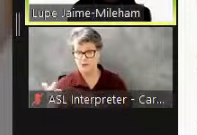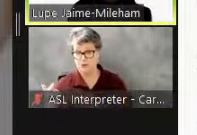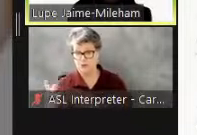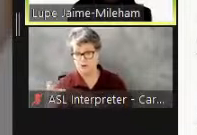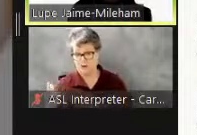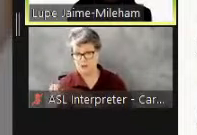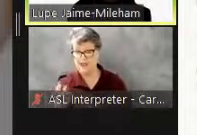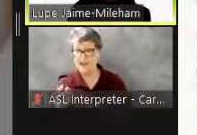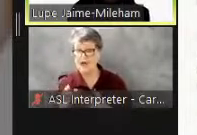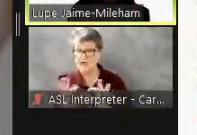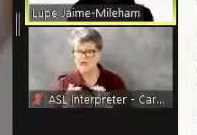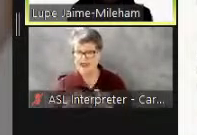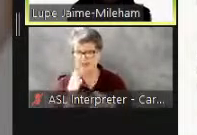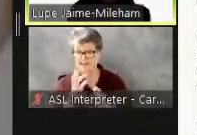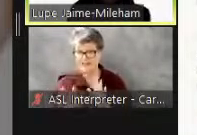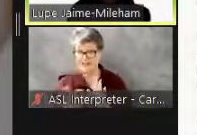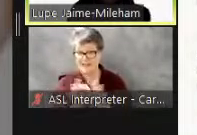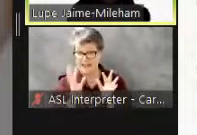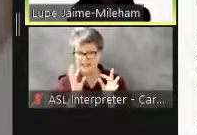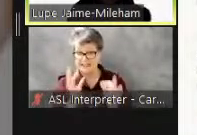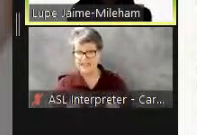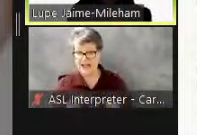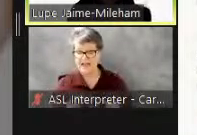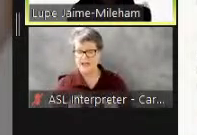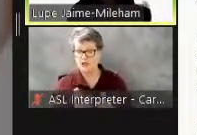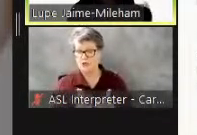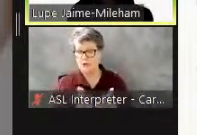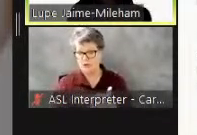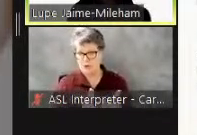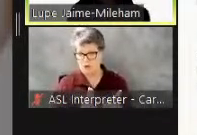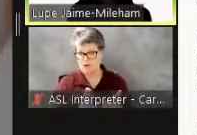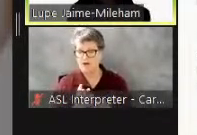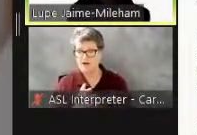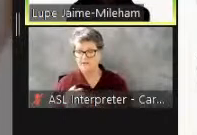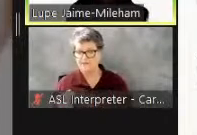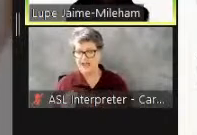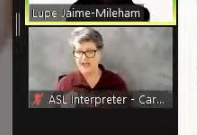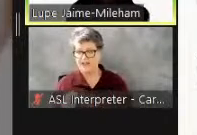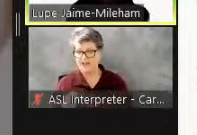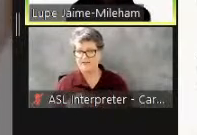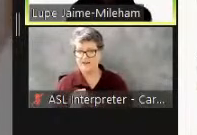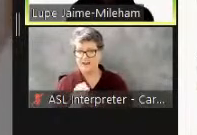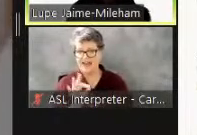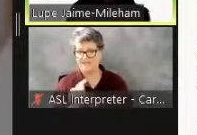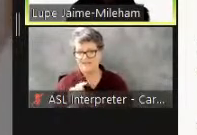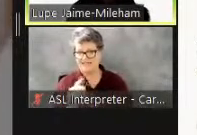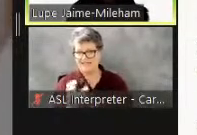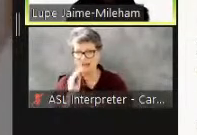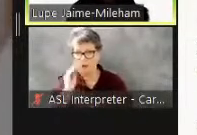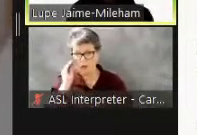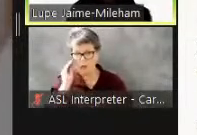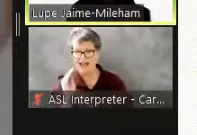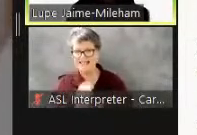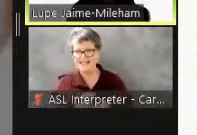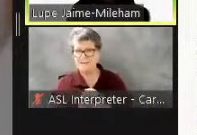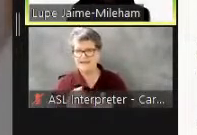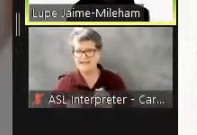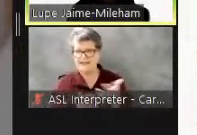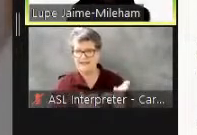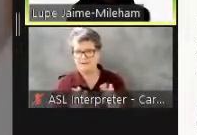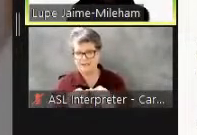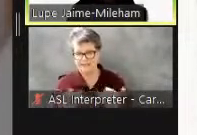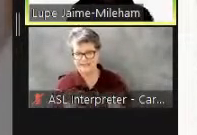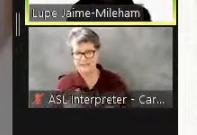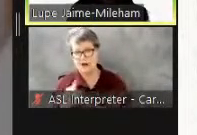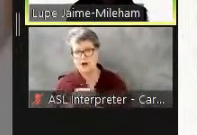may elect to enroll into an FCC home as part of the mixed delivery system. Those